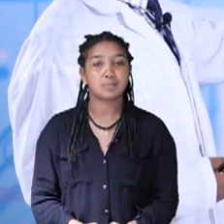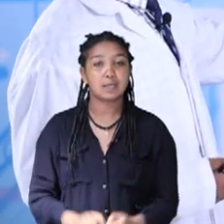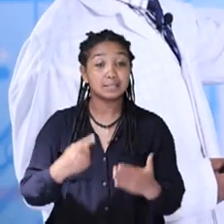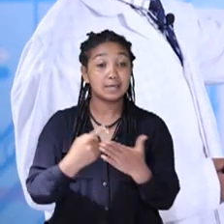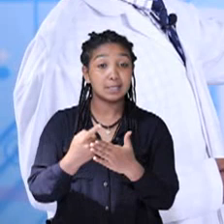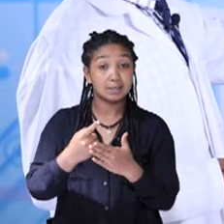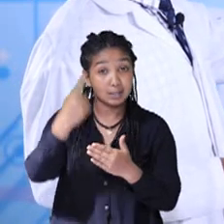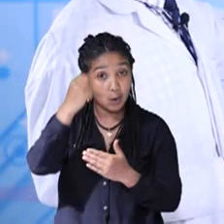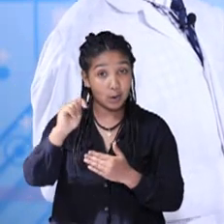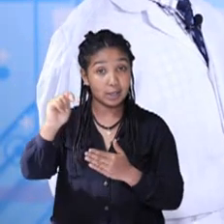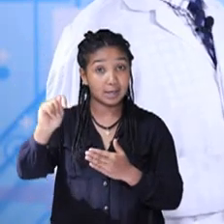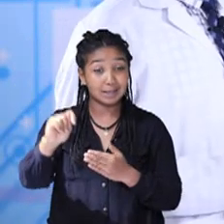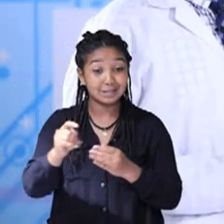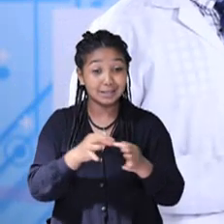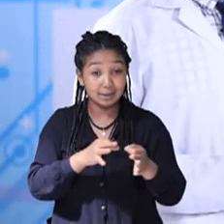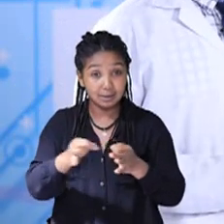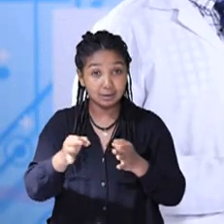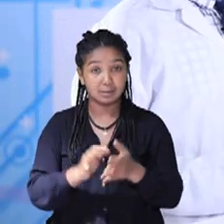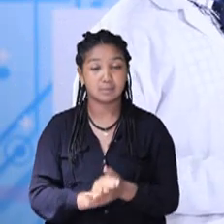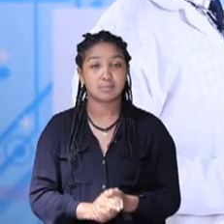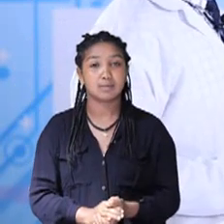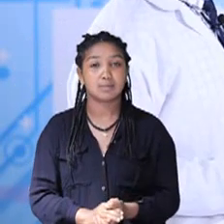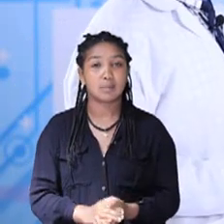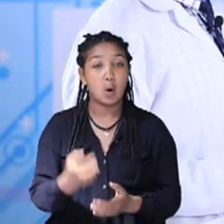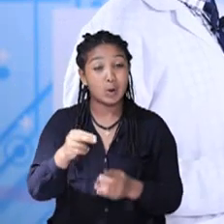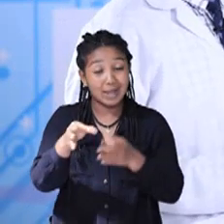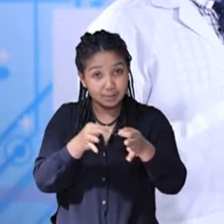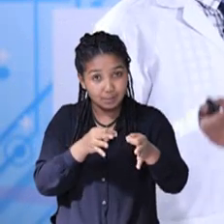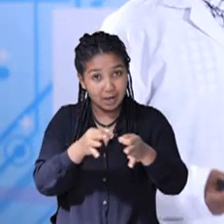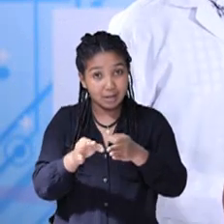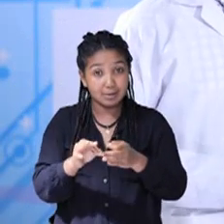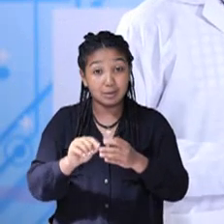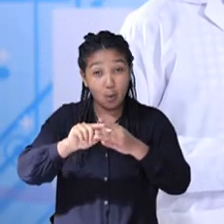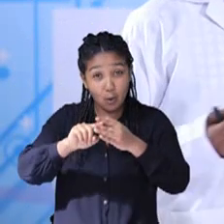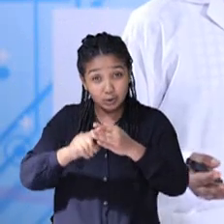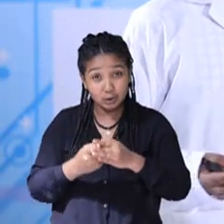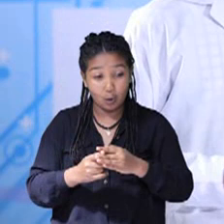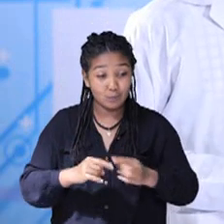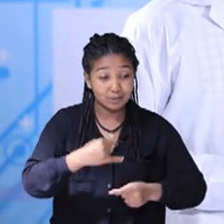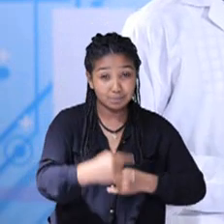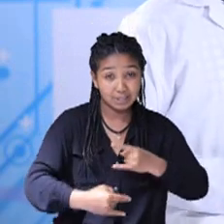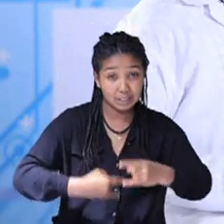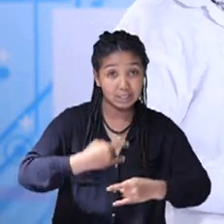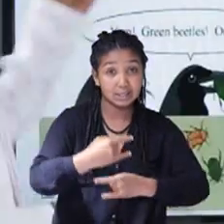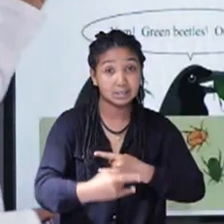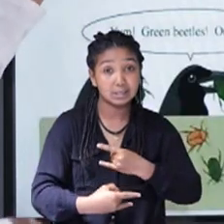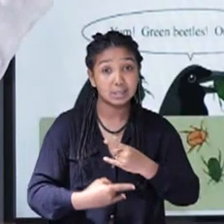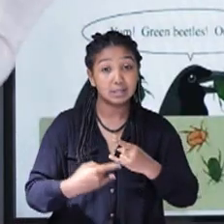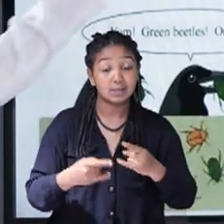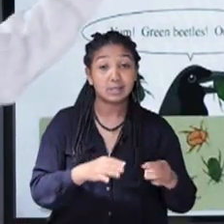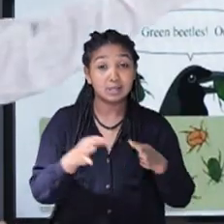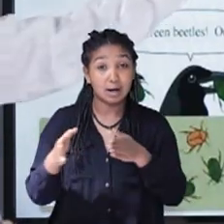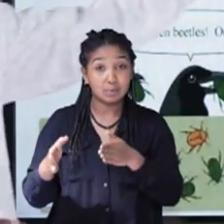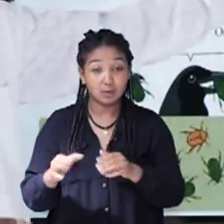this theory states that, or explain the origin of a species in terms